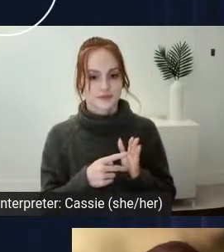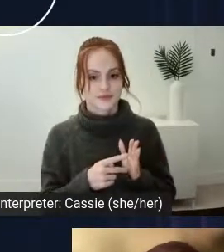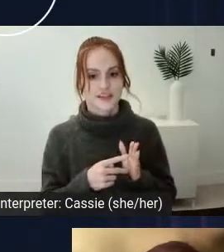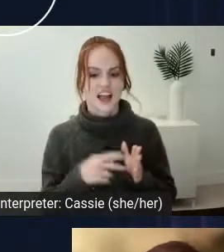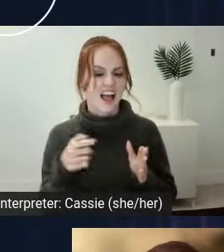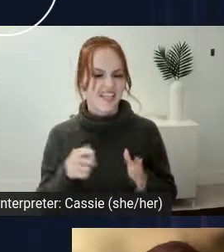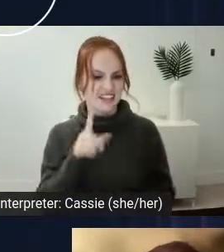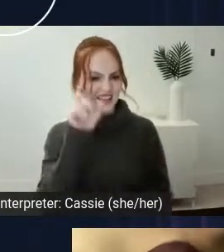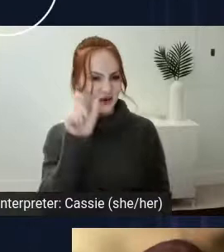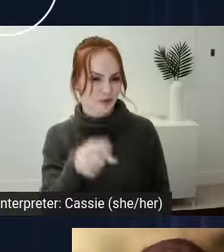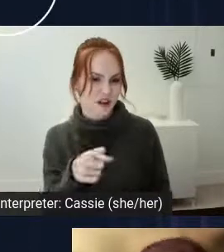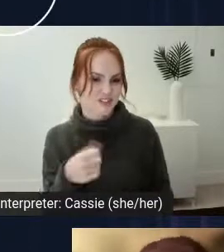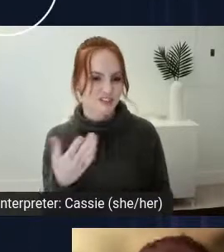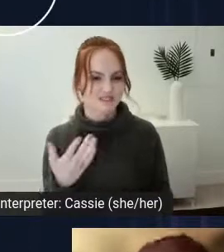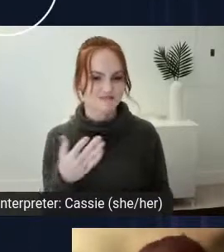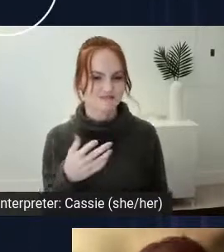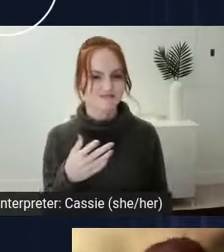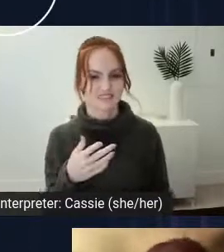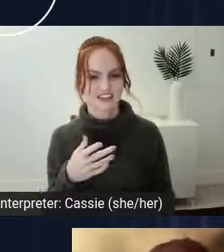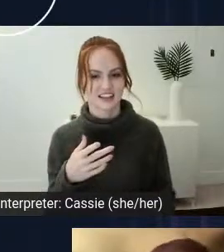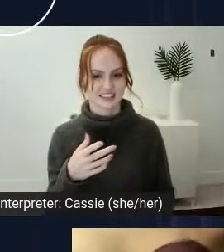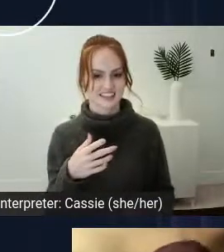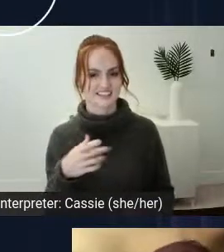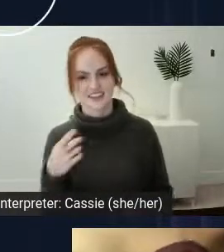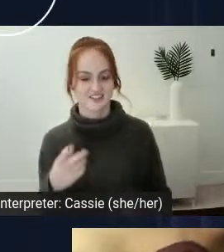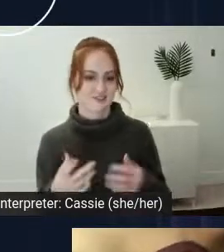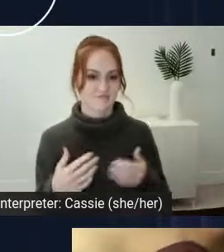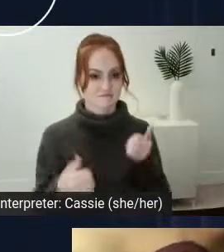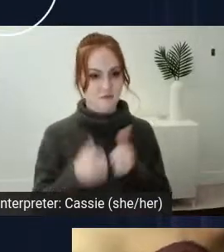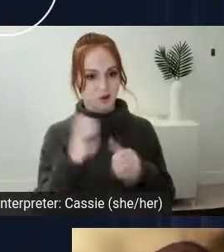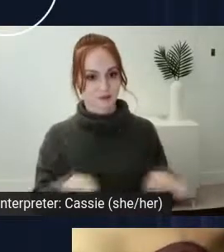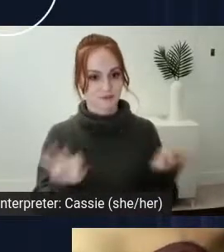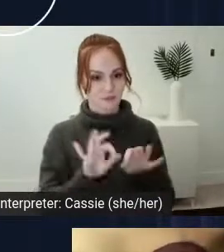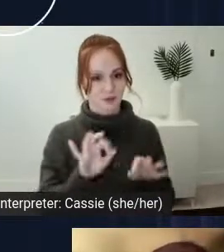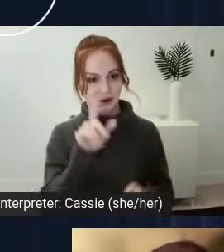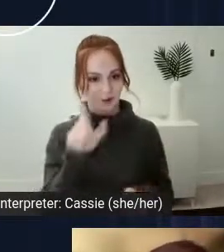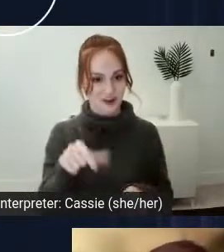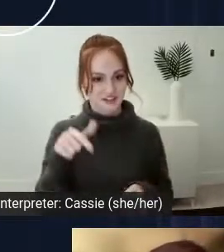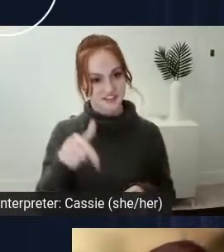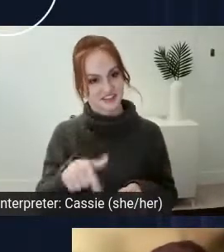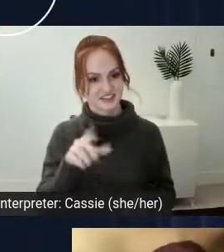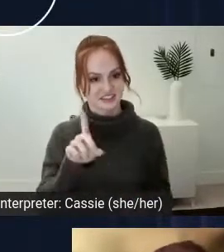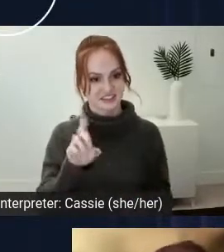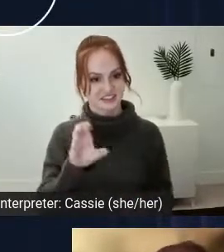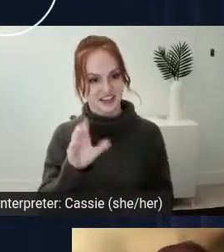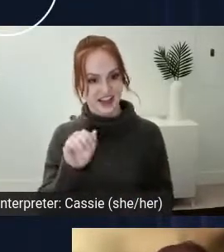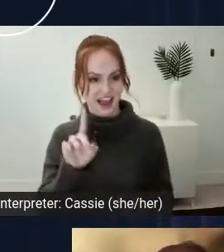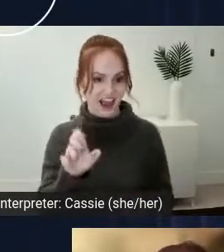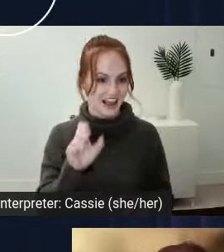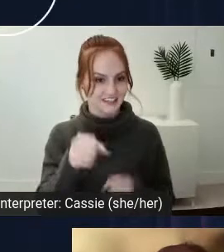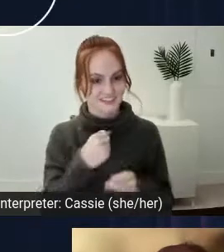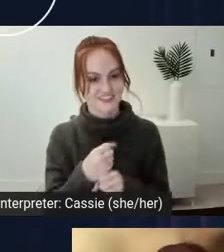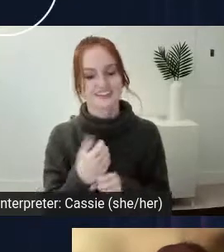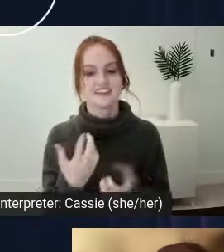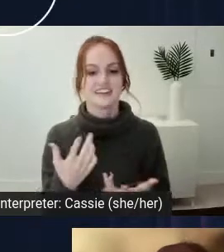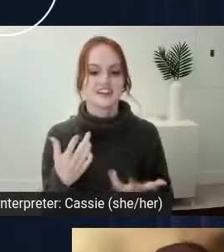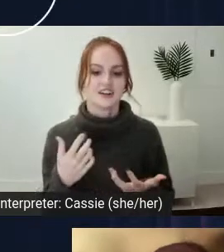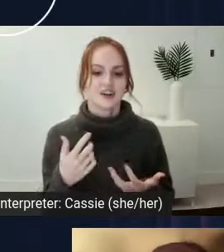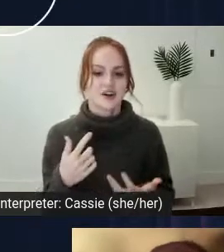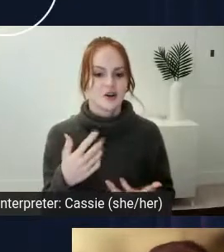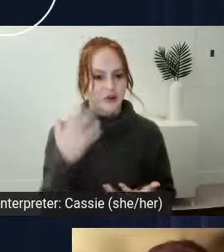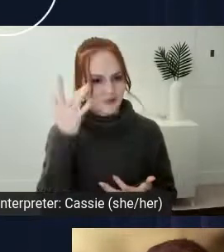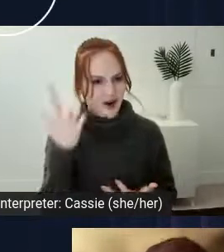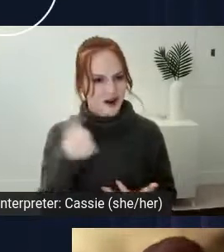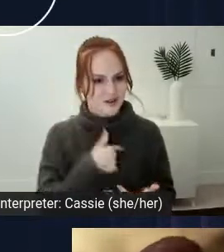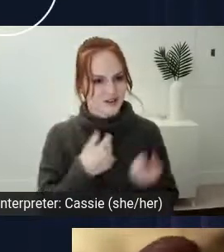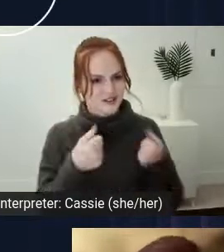this is a question of the decade, right? Like, why are we trying to resolve medical issues or